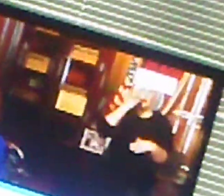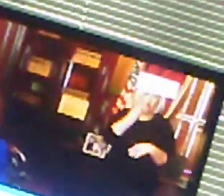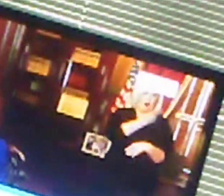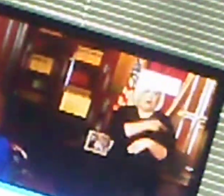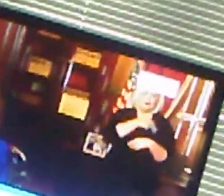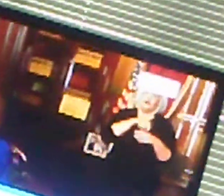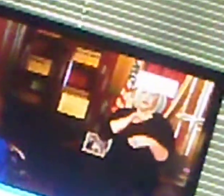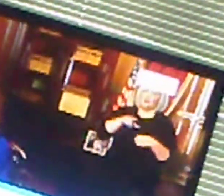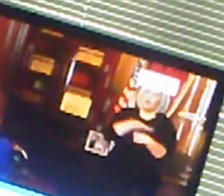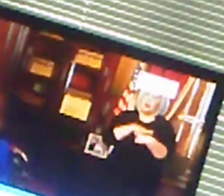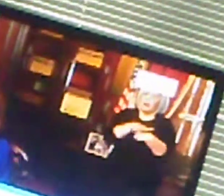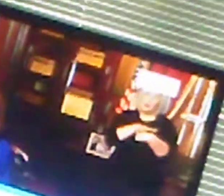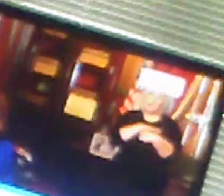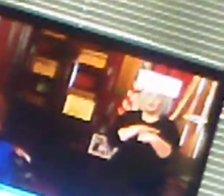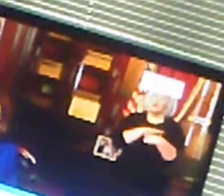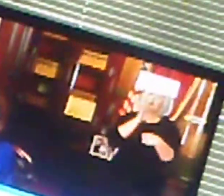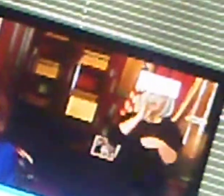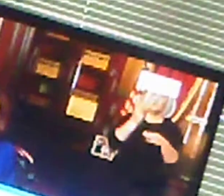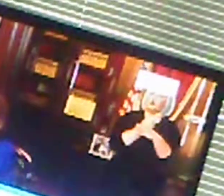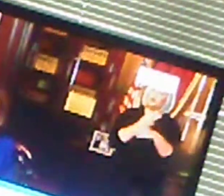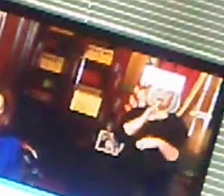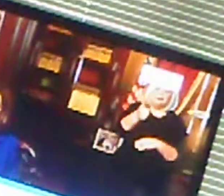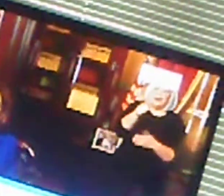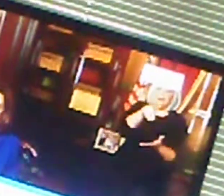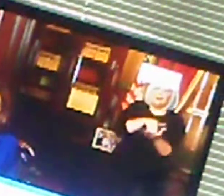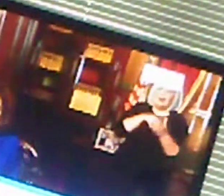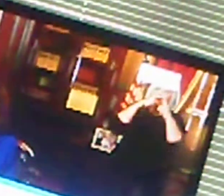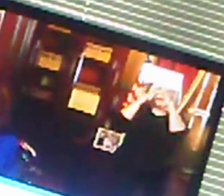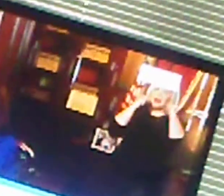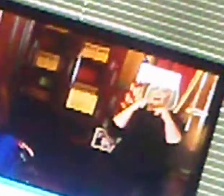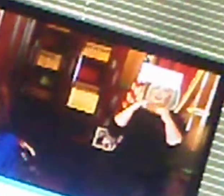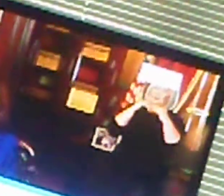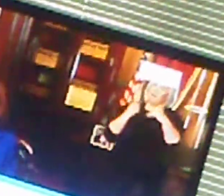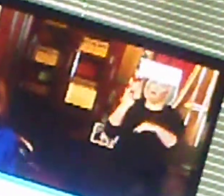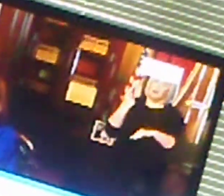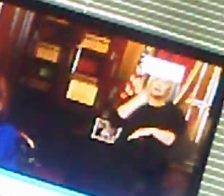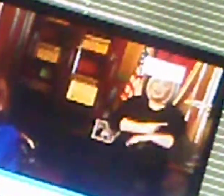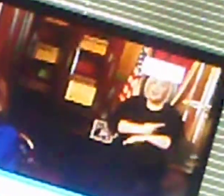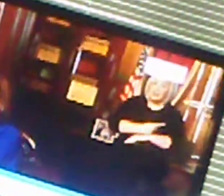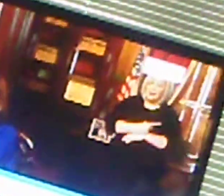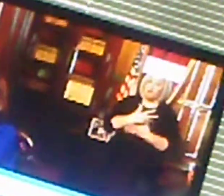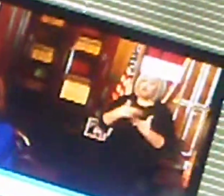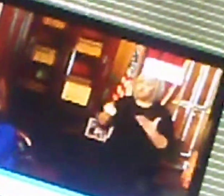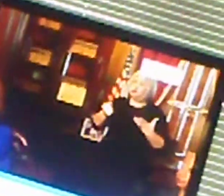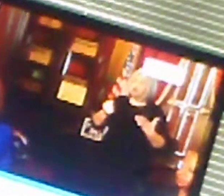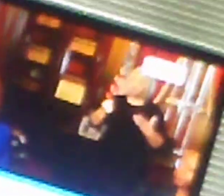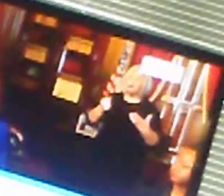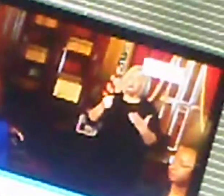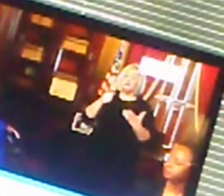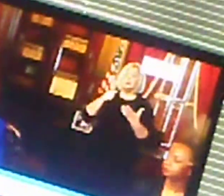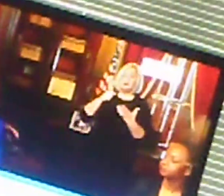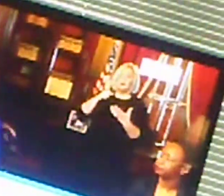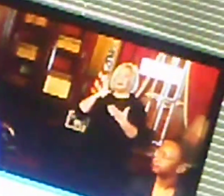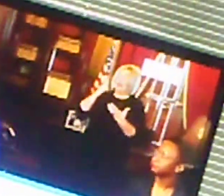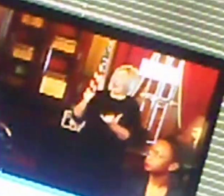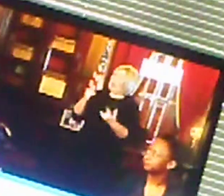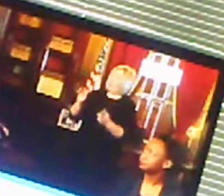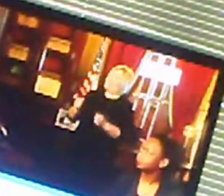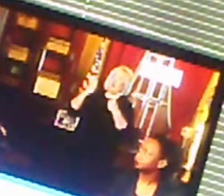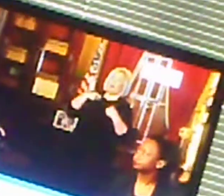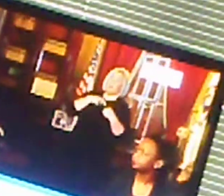Whitmer will go through 10,000 of these masks in a day. And so this is a helpful now in